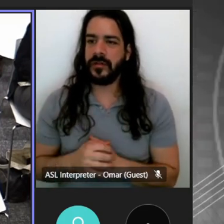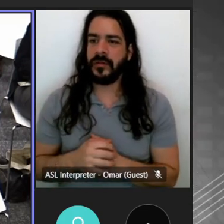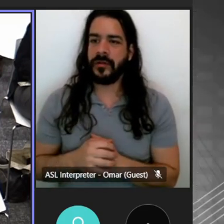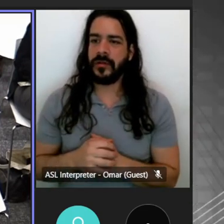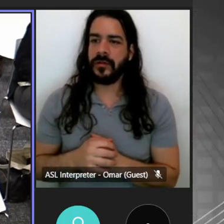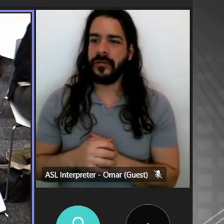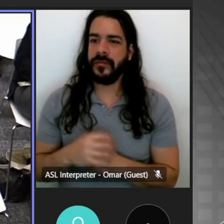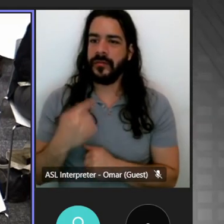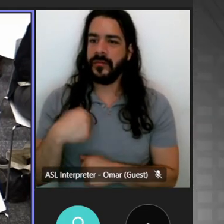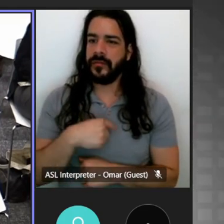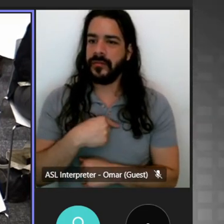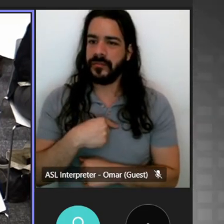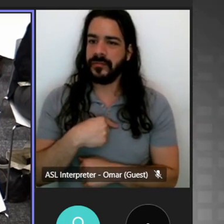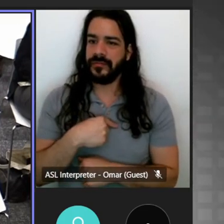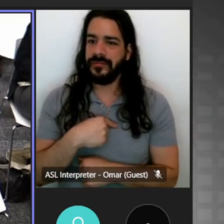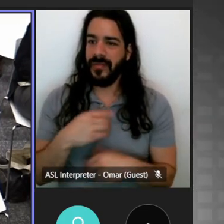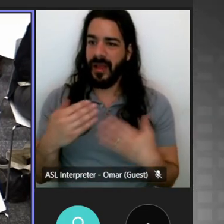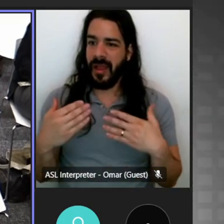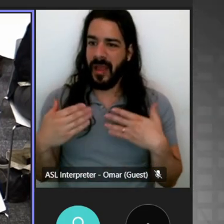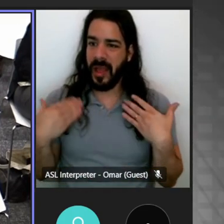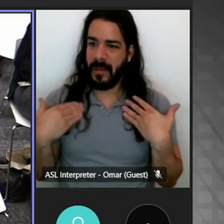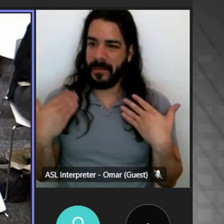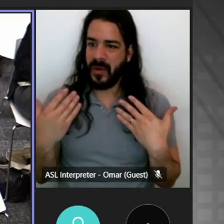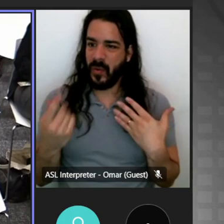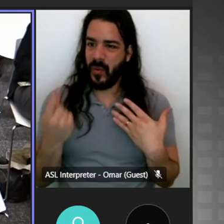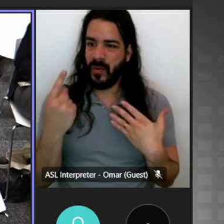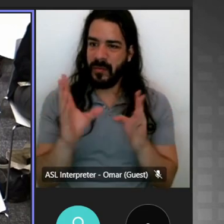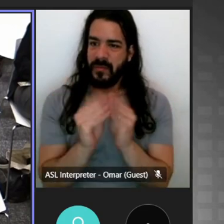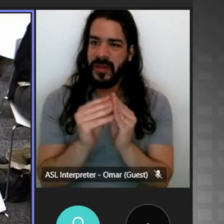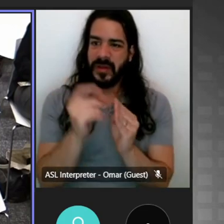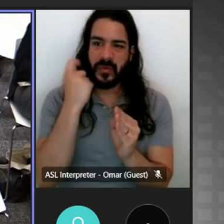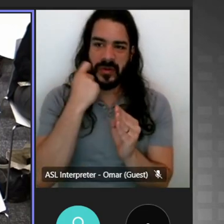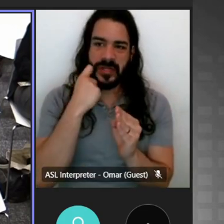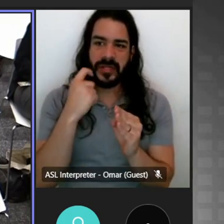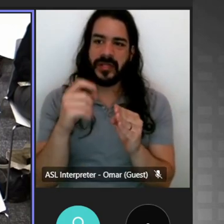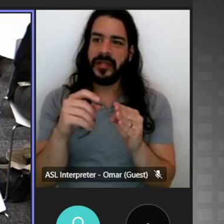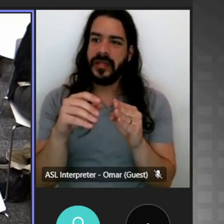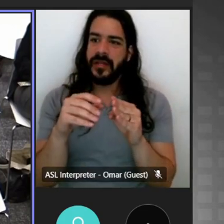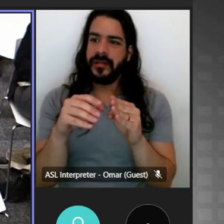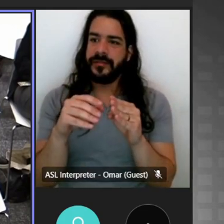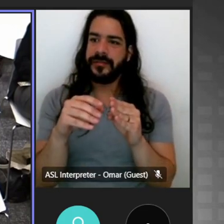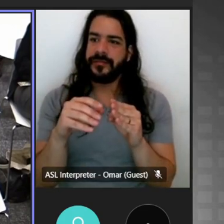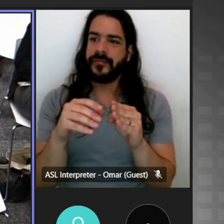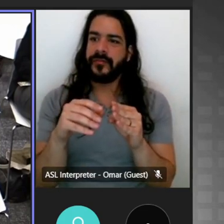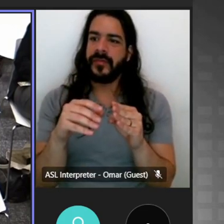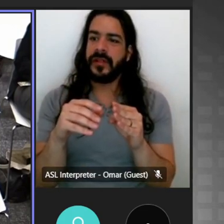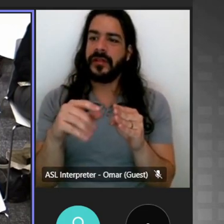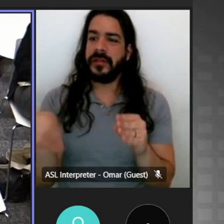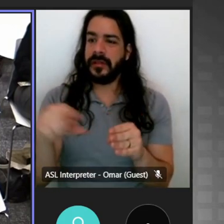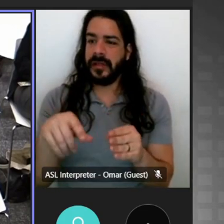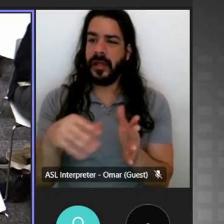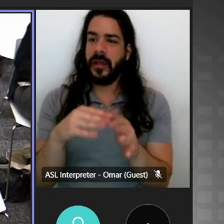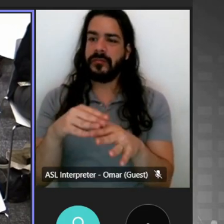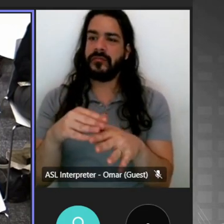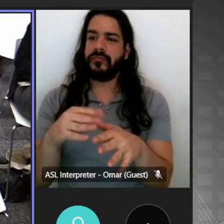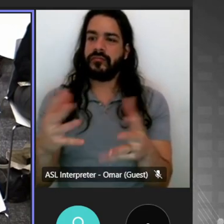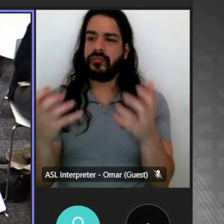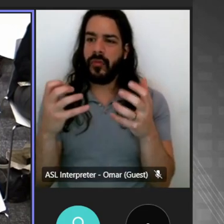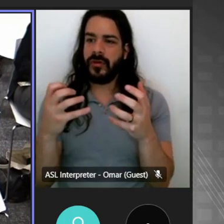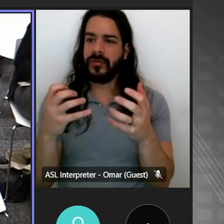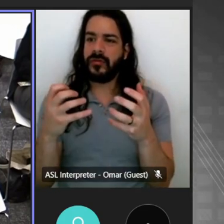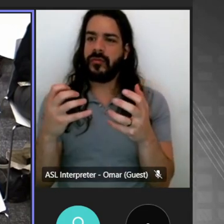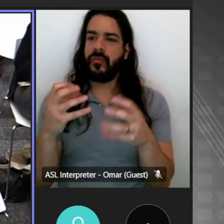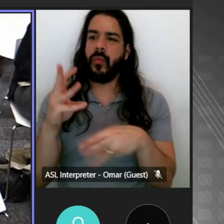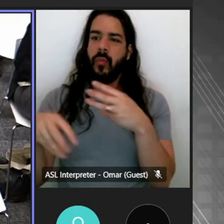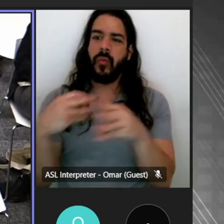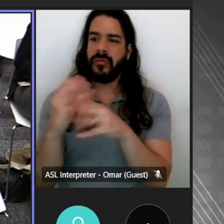note in the recent WMATA community meeting at Tenley Library, where there was a call for building a world-class, all-electric